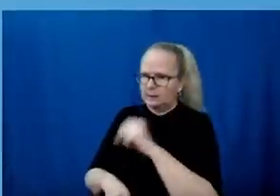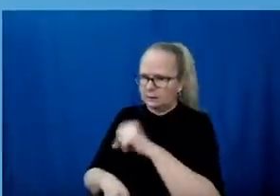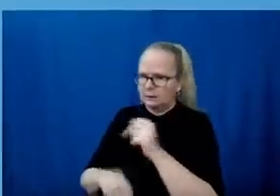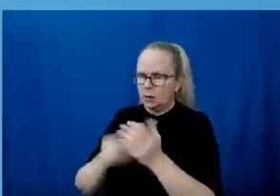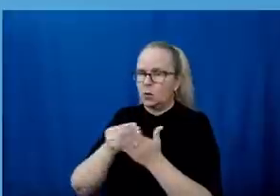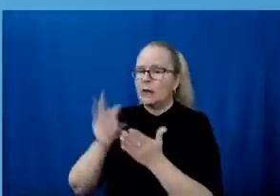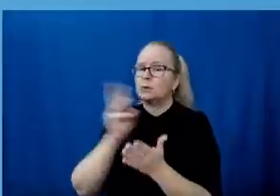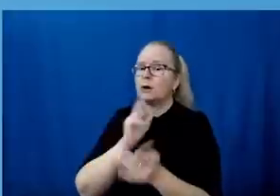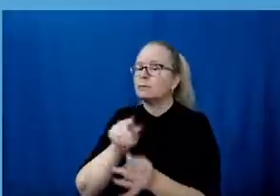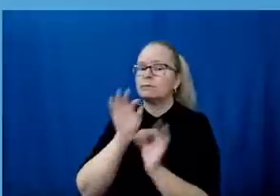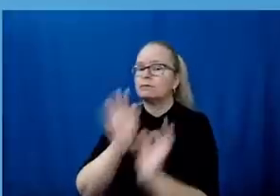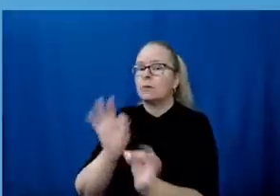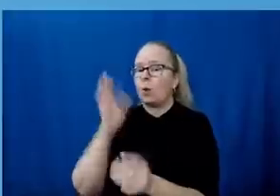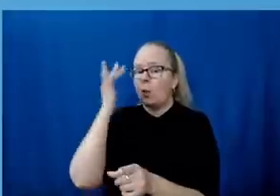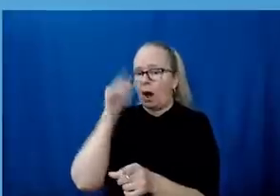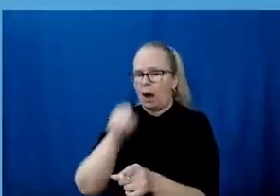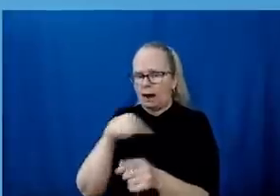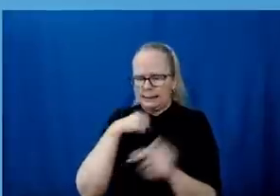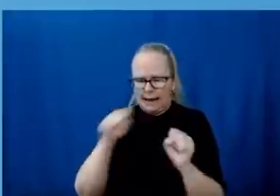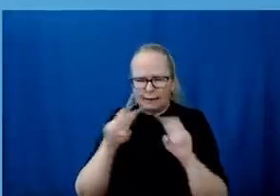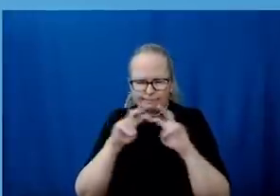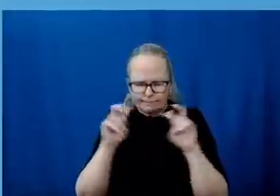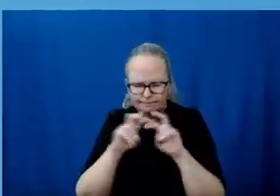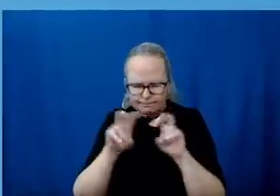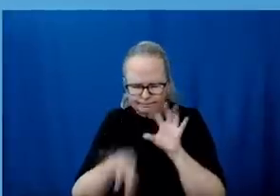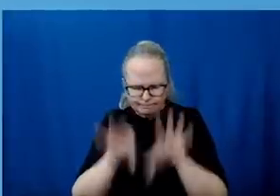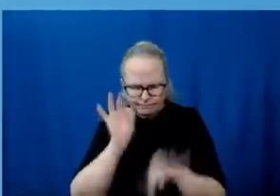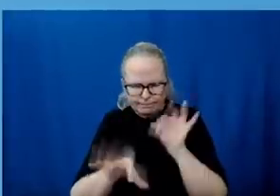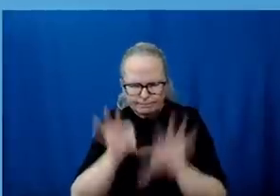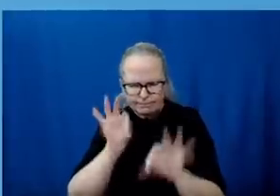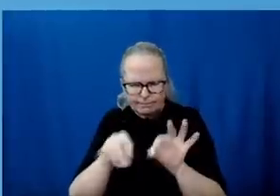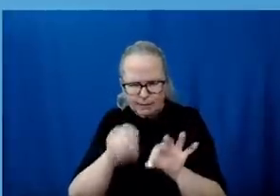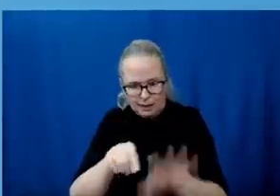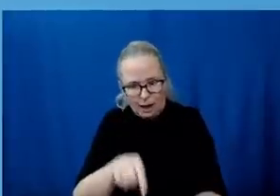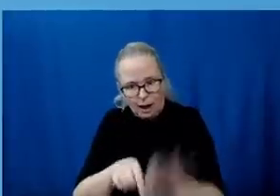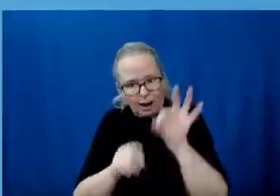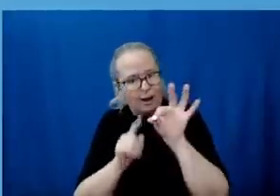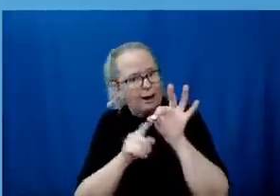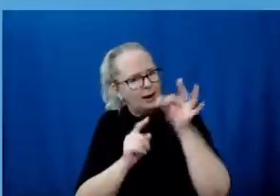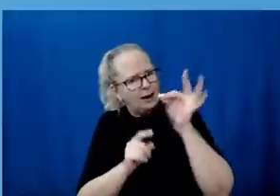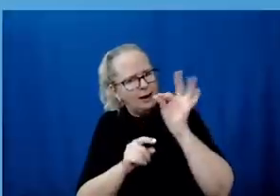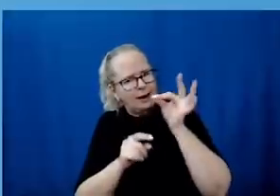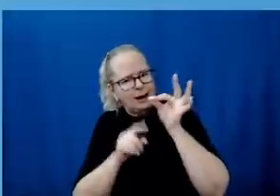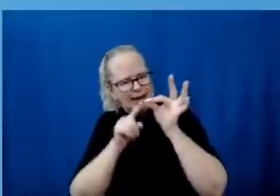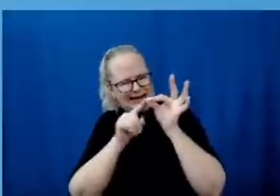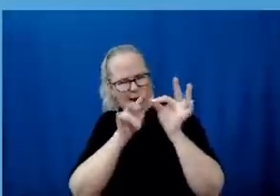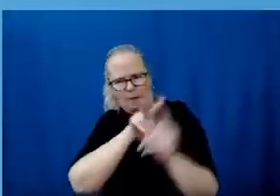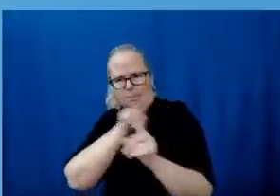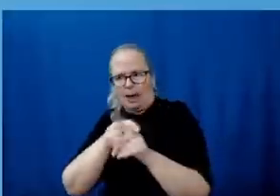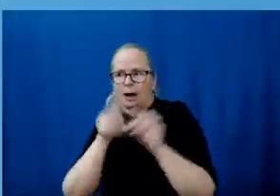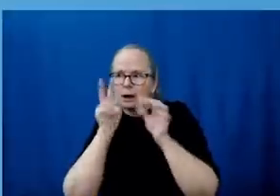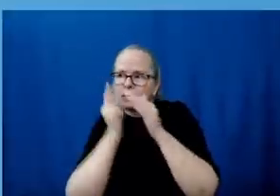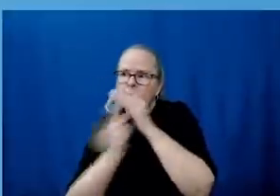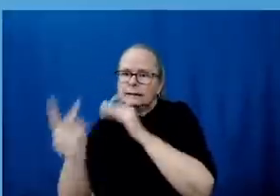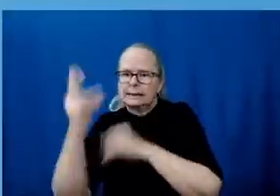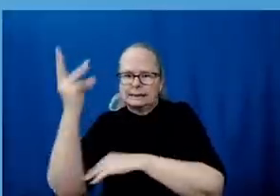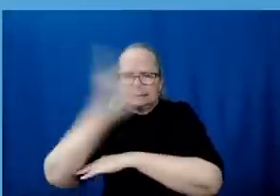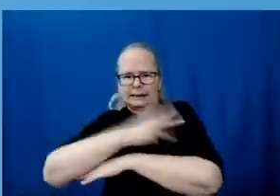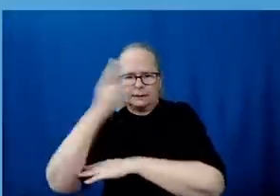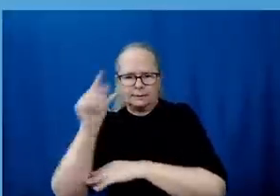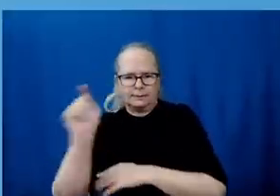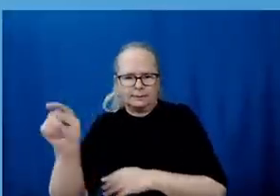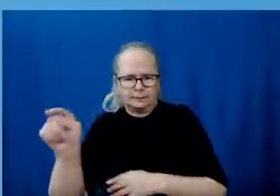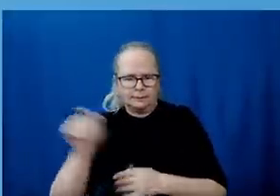again, wastewater is nice because it provides a leading indicator. So with the declining levels that we're observing through the